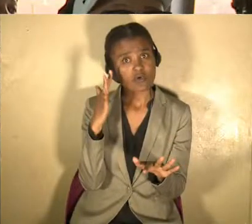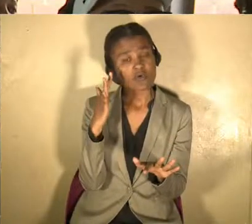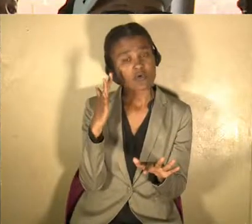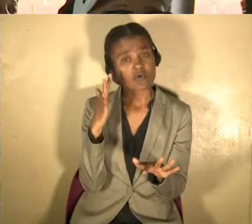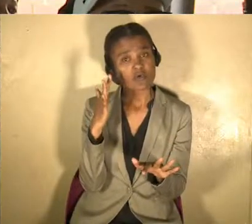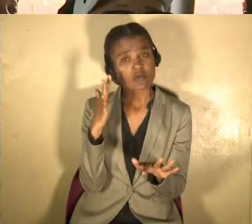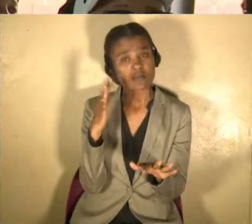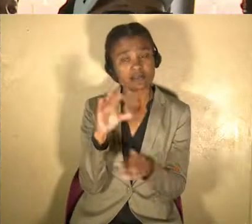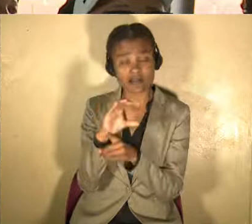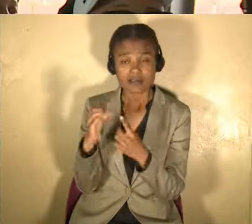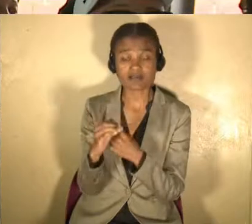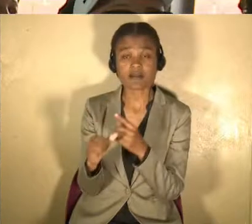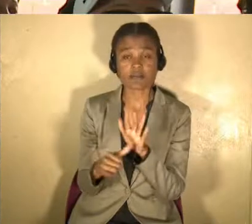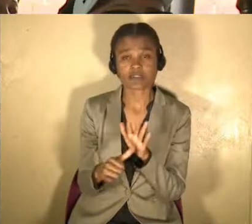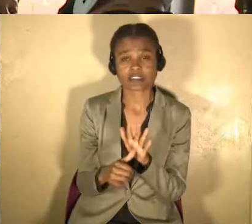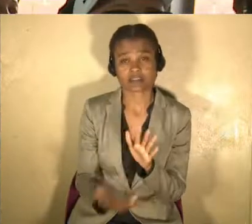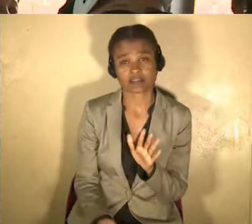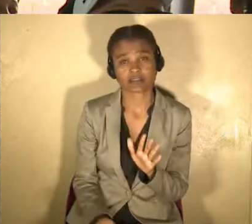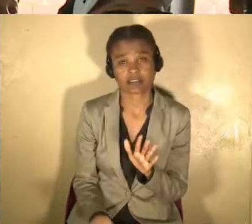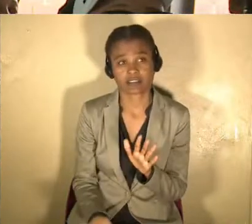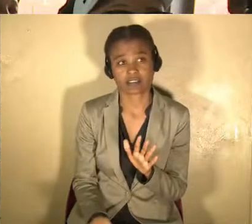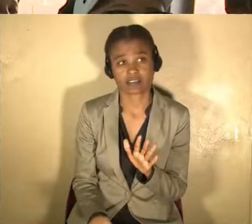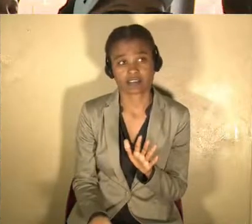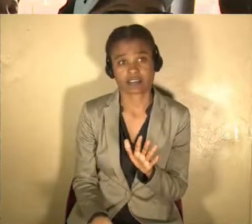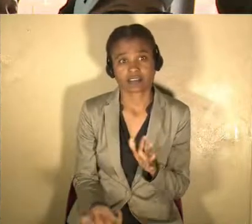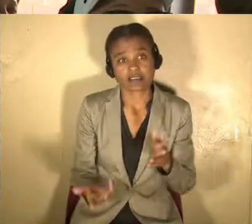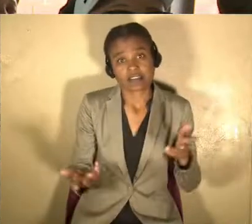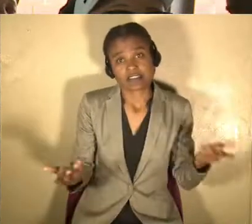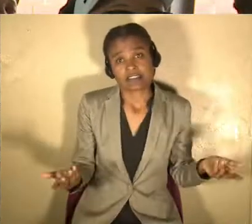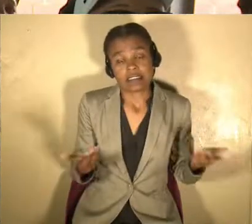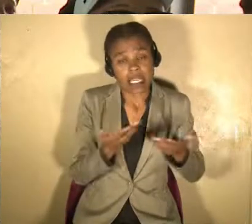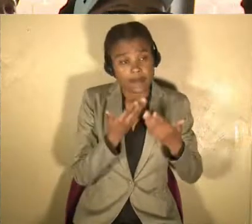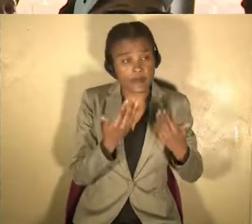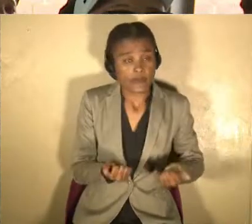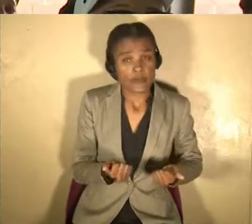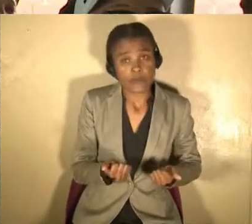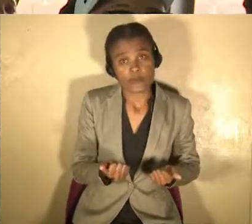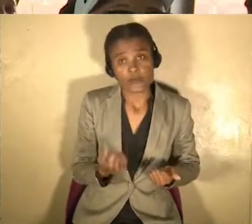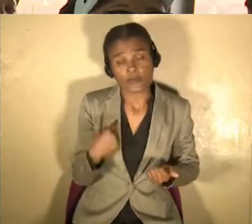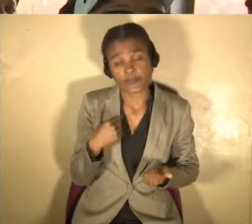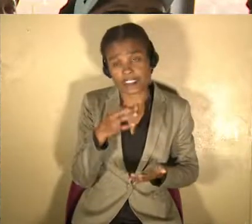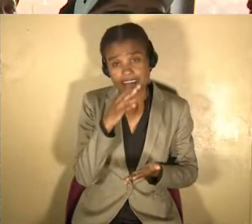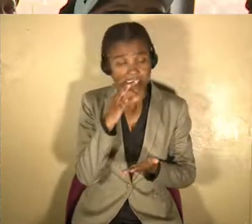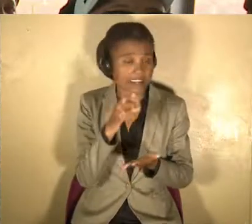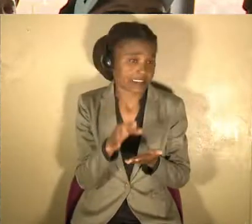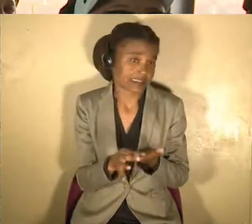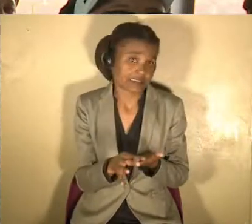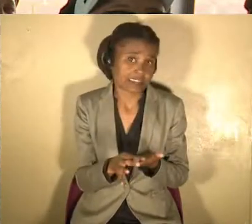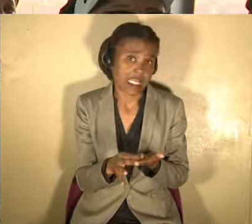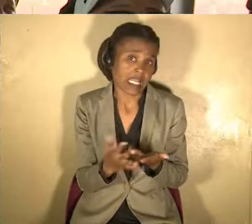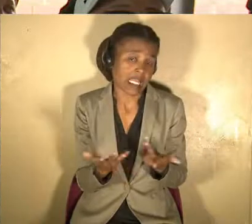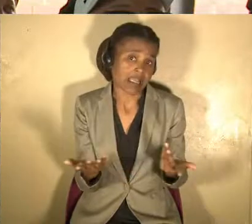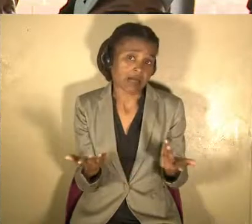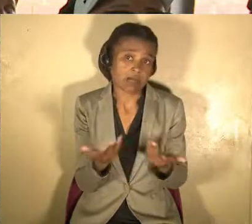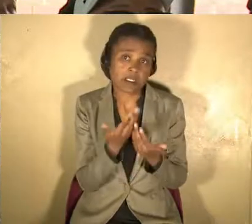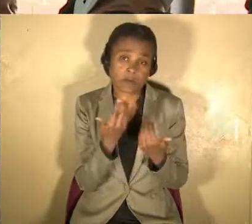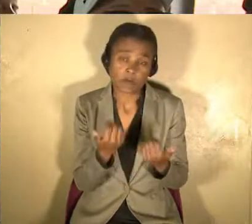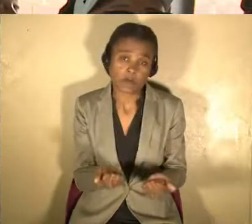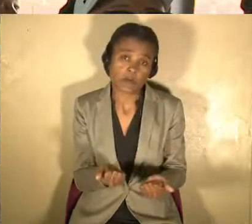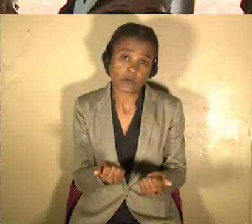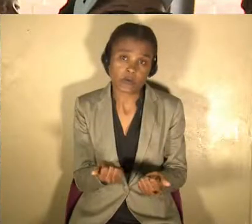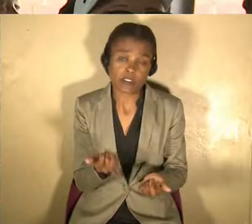Moetlo important. So a ke tsebe ne ke suggesta hore a ke tsebe ho ka etsahala hore